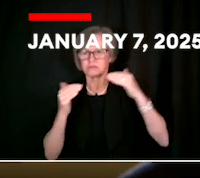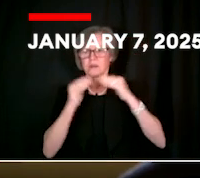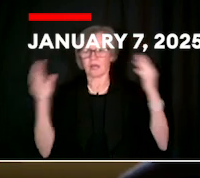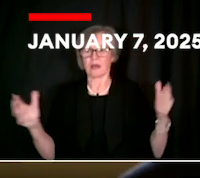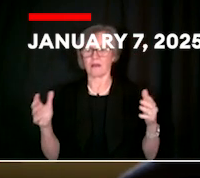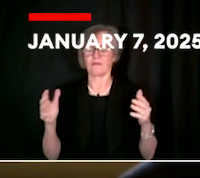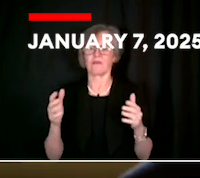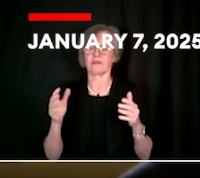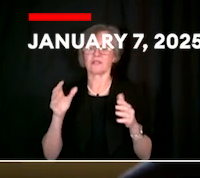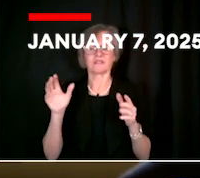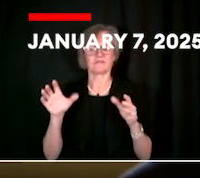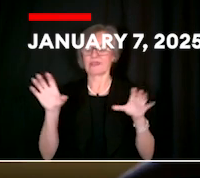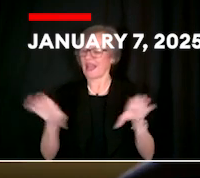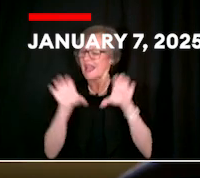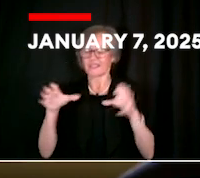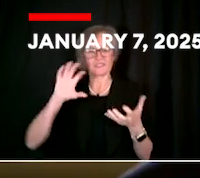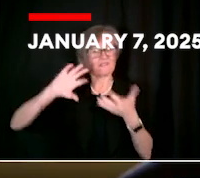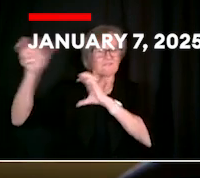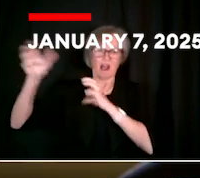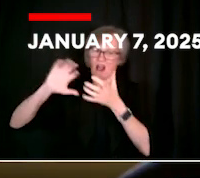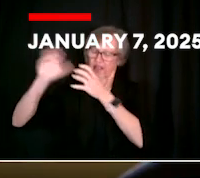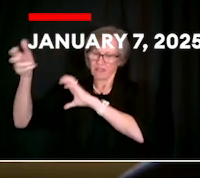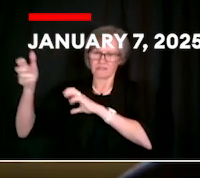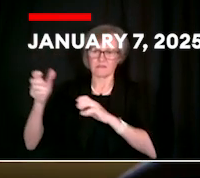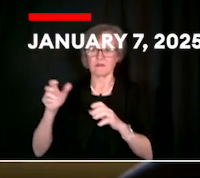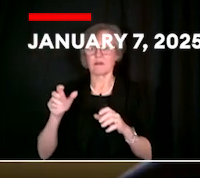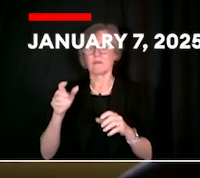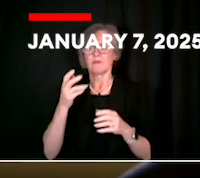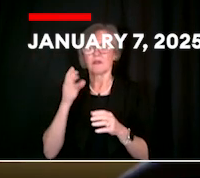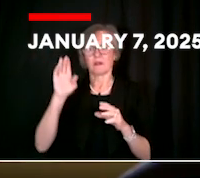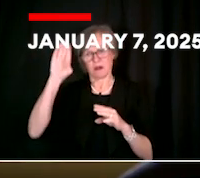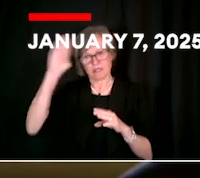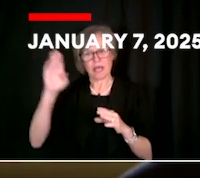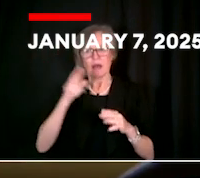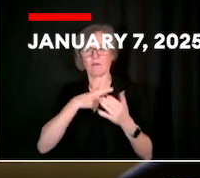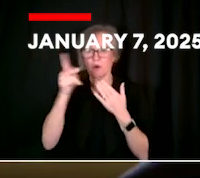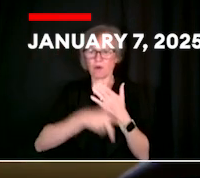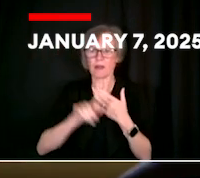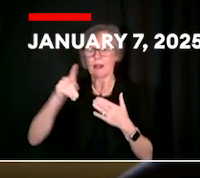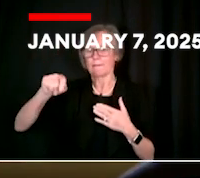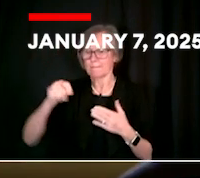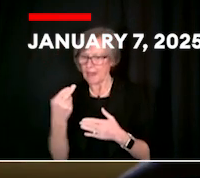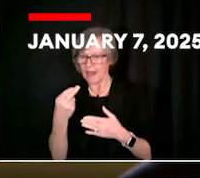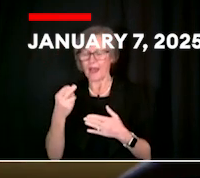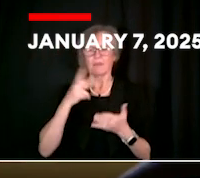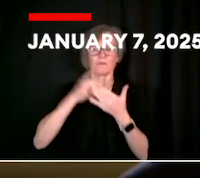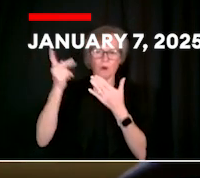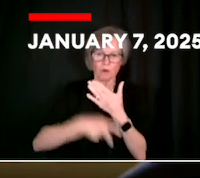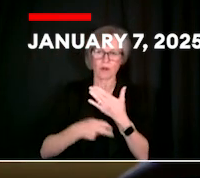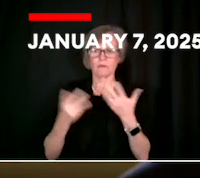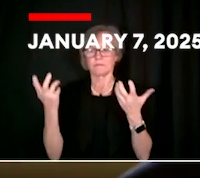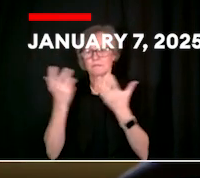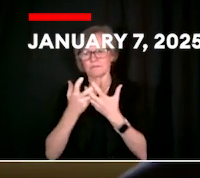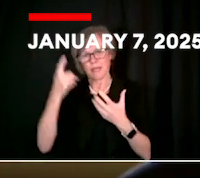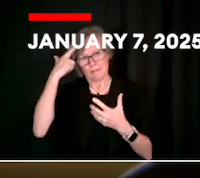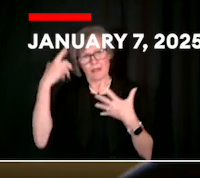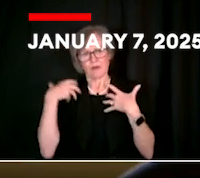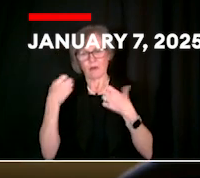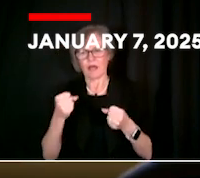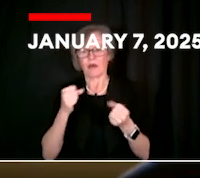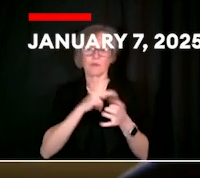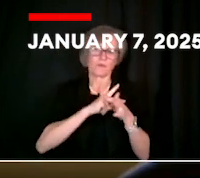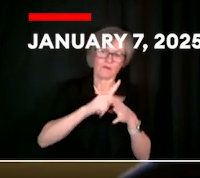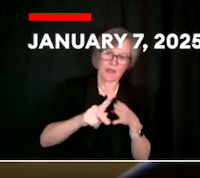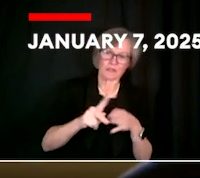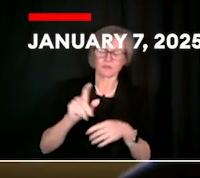of violence. And so between our SCOUT program, our PATH program, our combination of mental health professionals and law